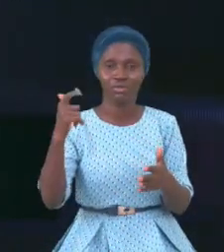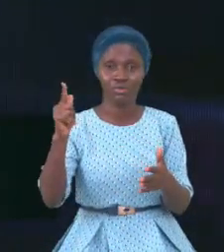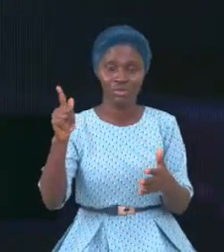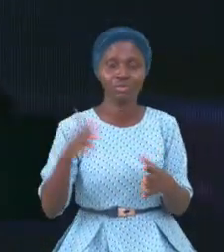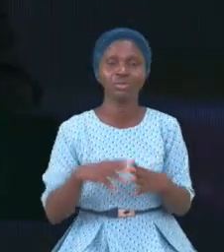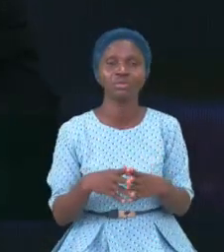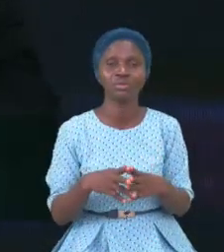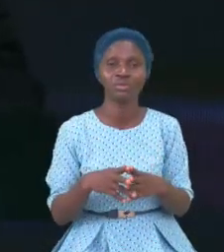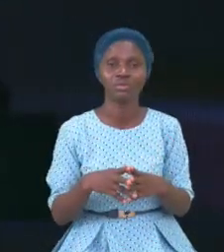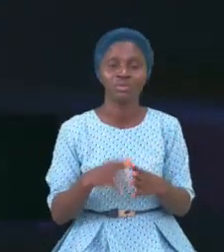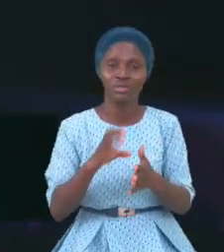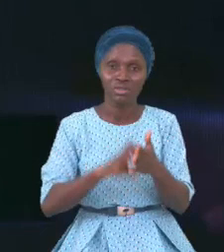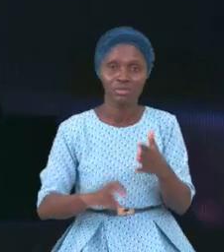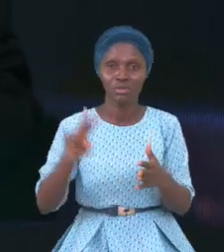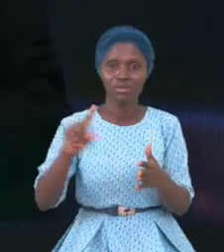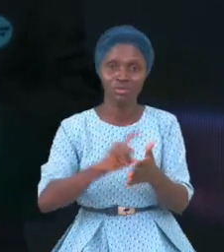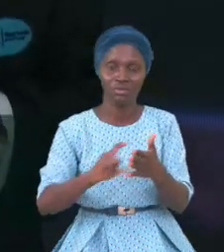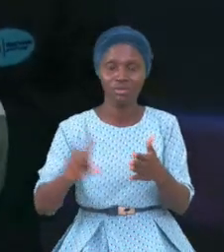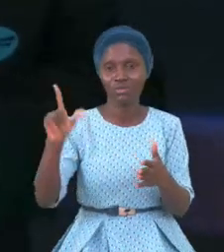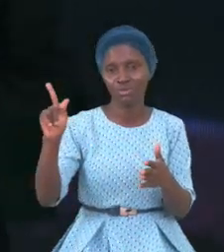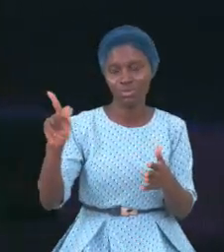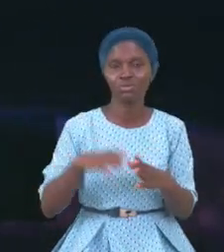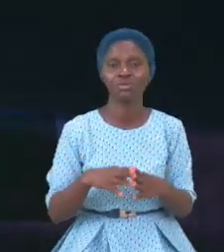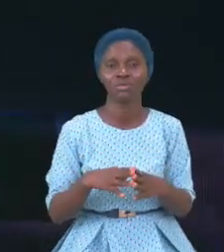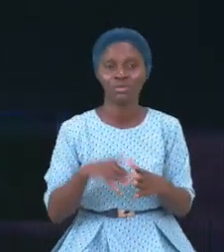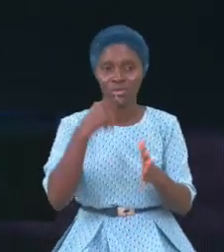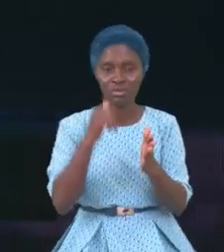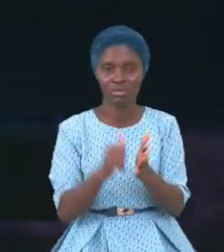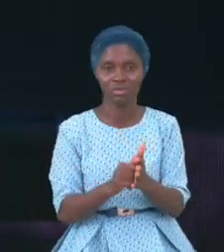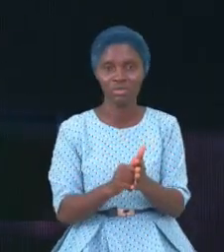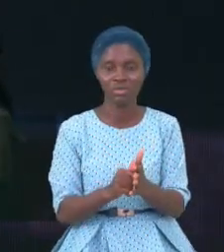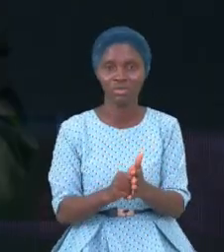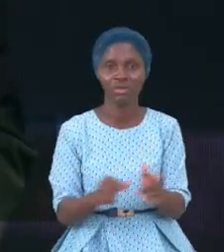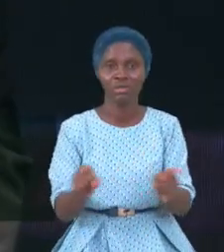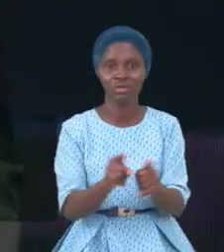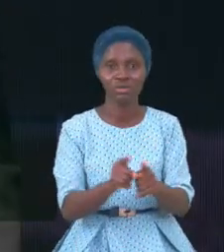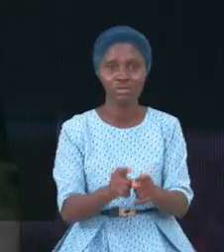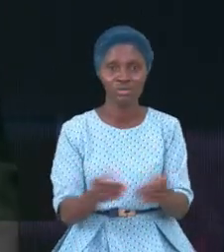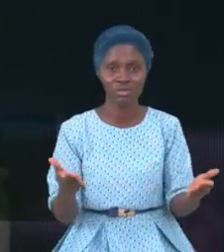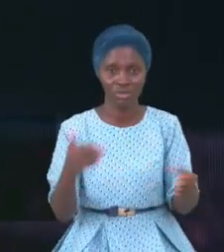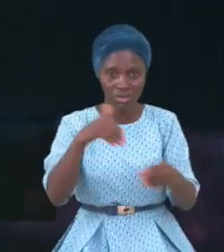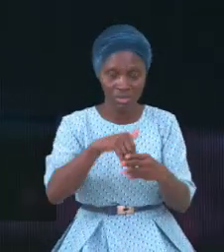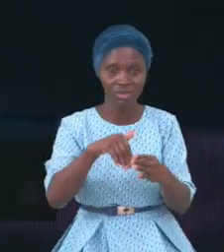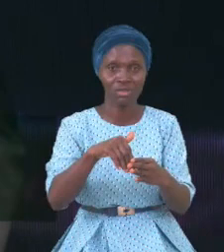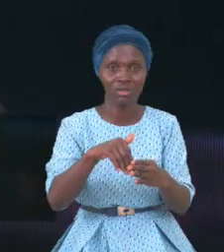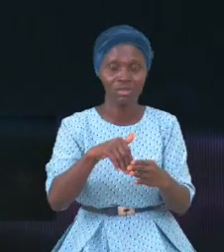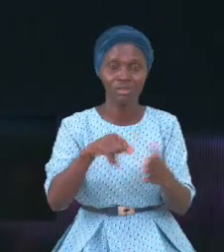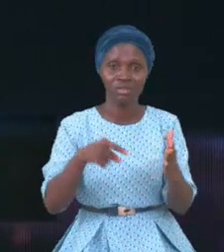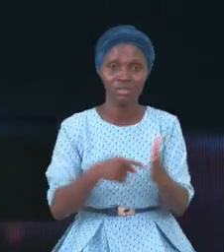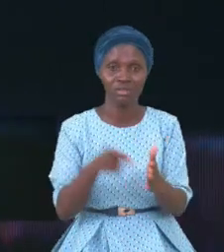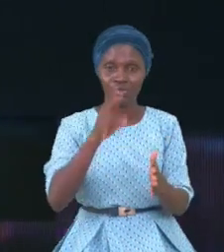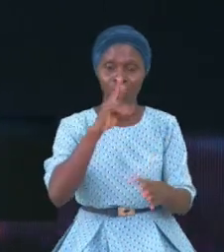verse 21, it says, for even hereunto were ye called, because Christ